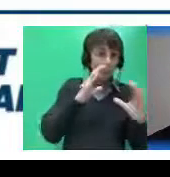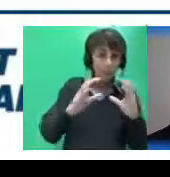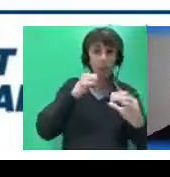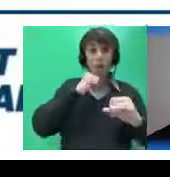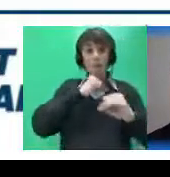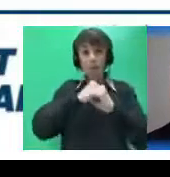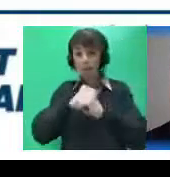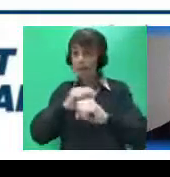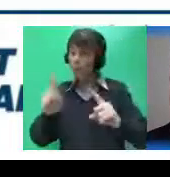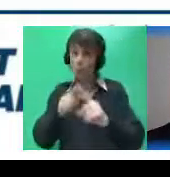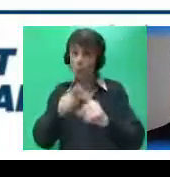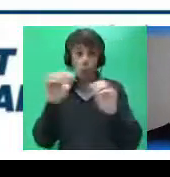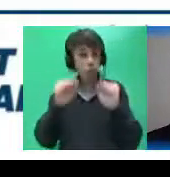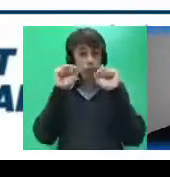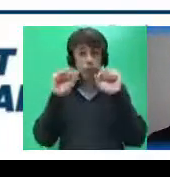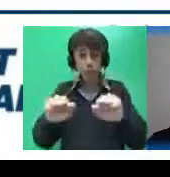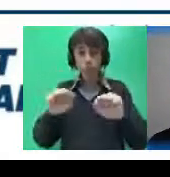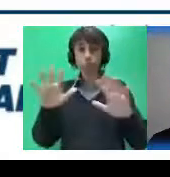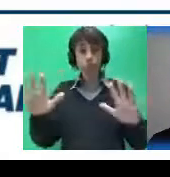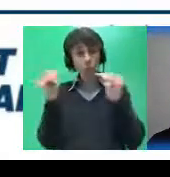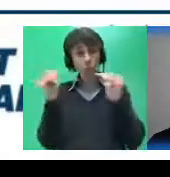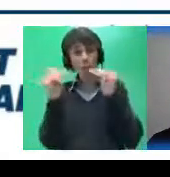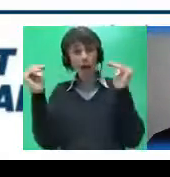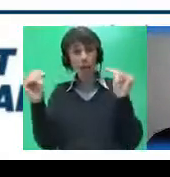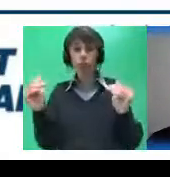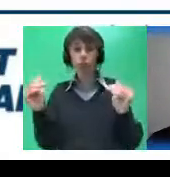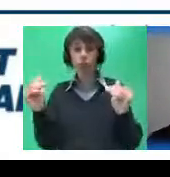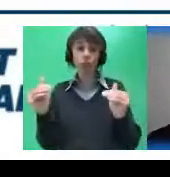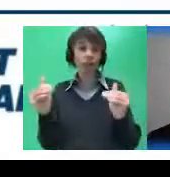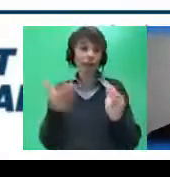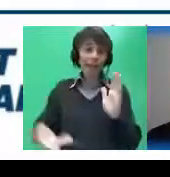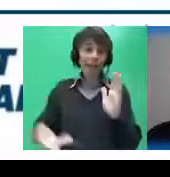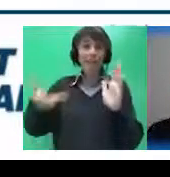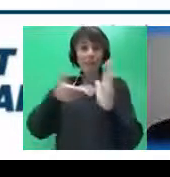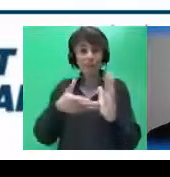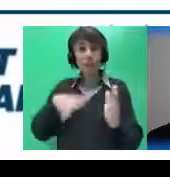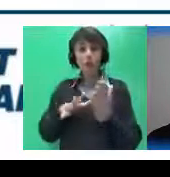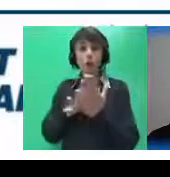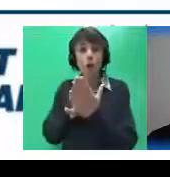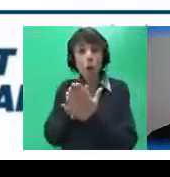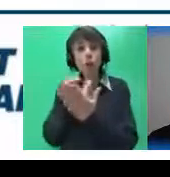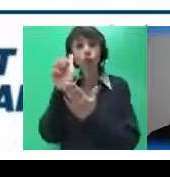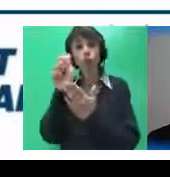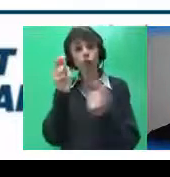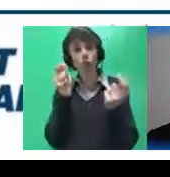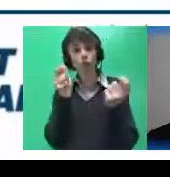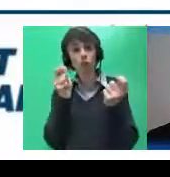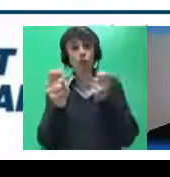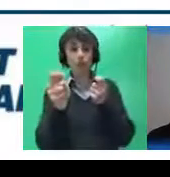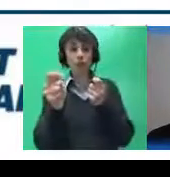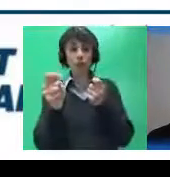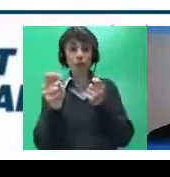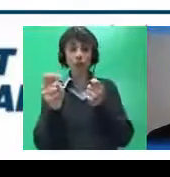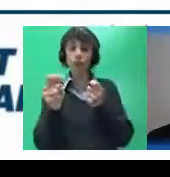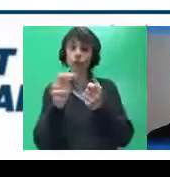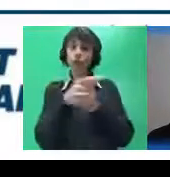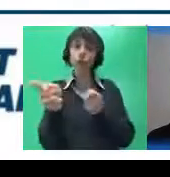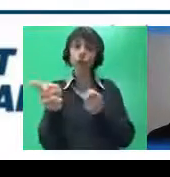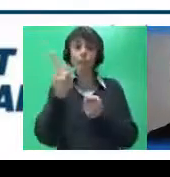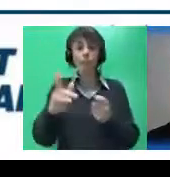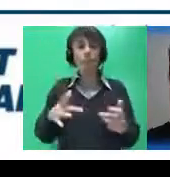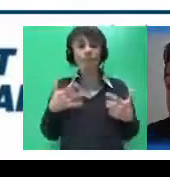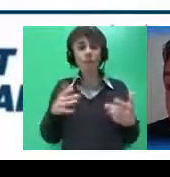none of this is possible without a culture that sport and physical activity is integral to how we operate. And obviously to do that, you need